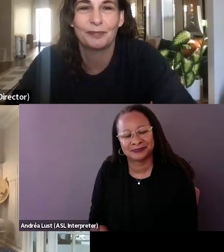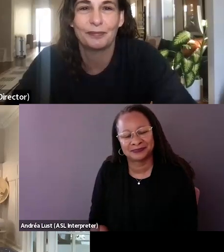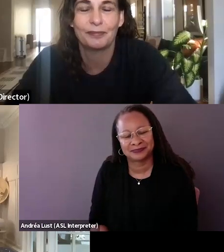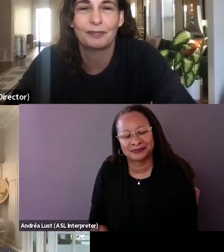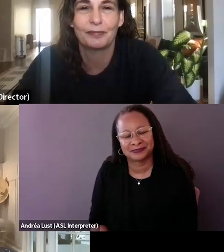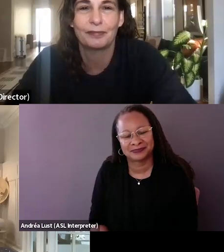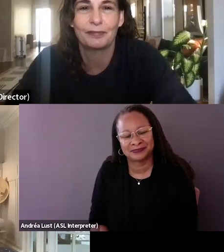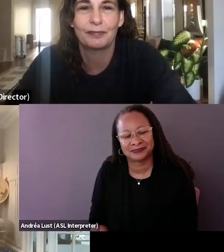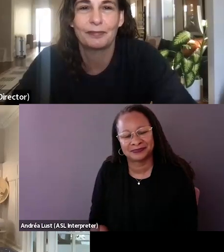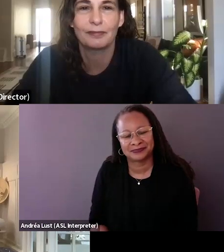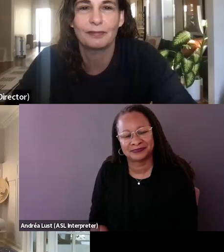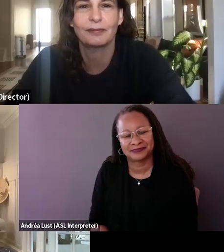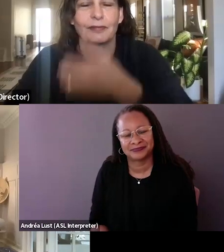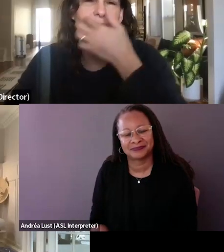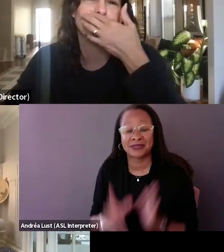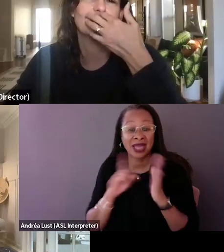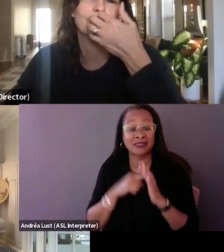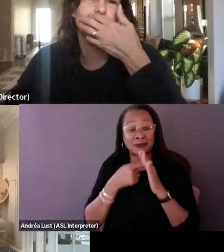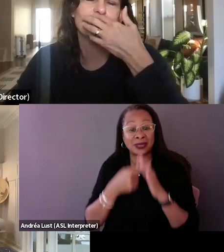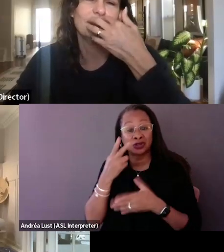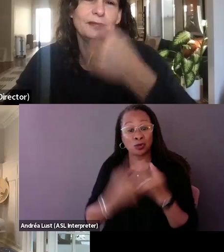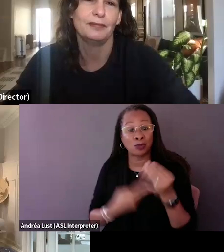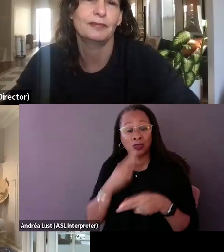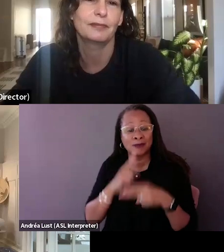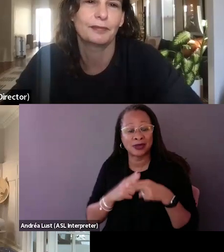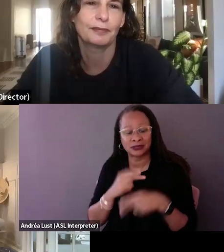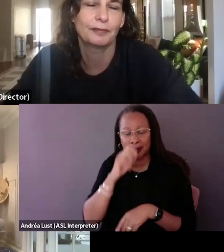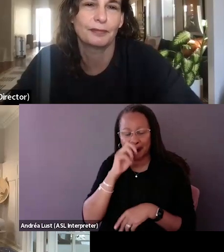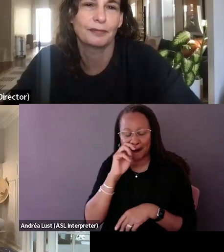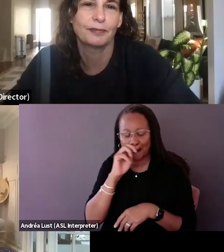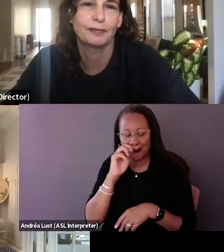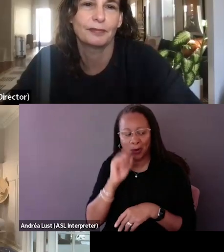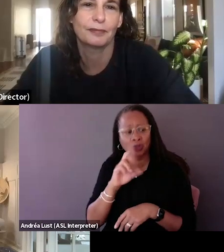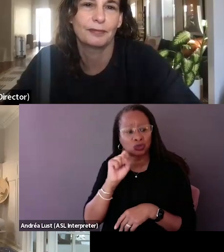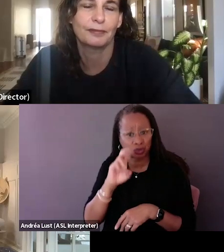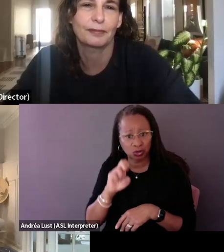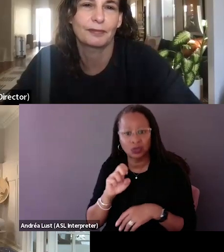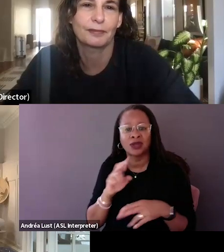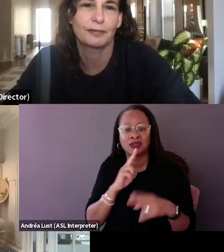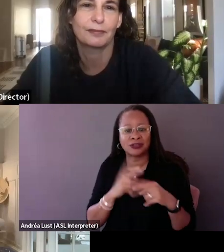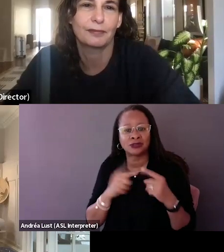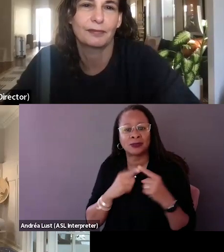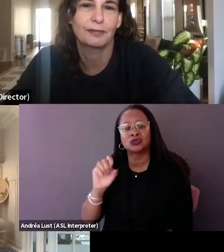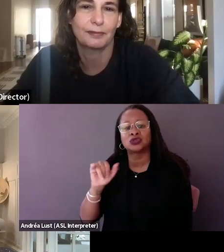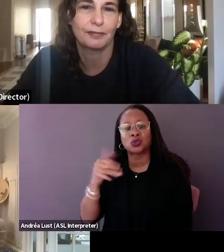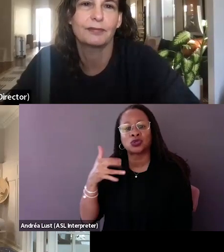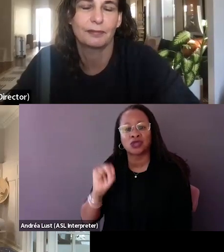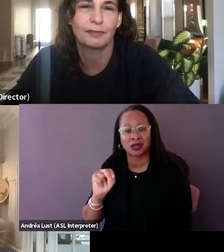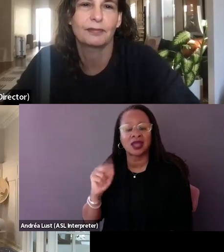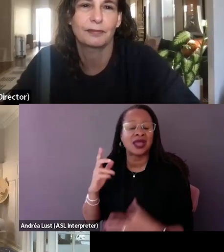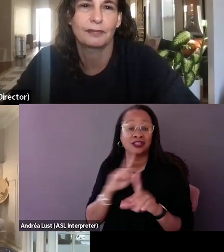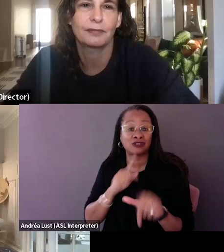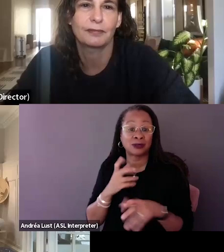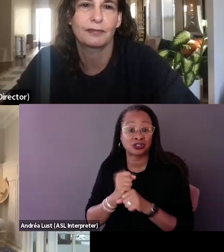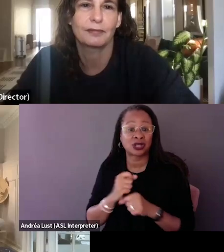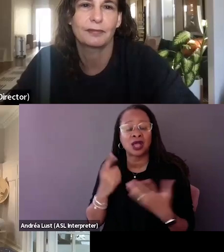the beginning, you both mentioned, or Sue, you mentioned about So-yeon and the response she's gotten. What was it like for the